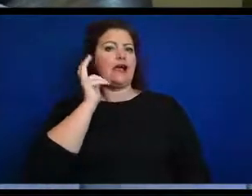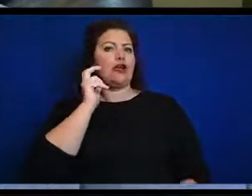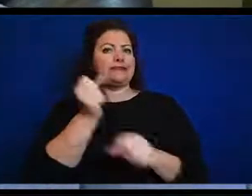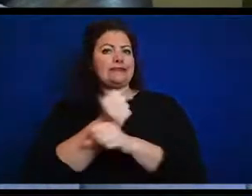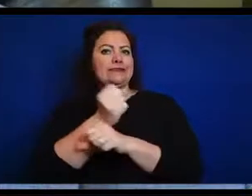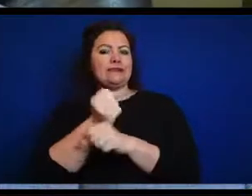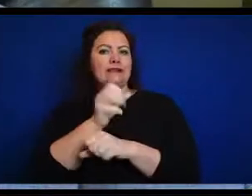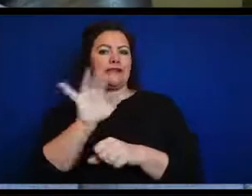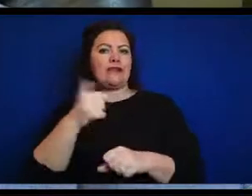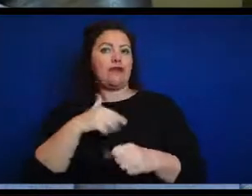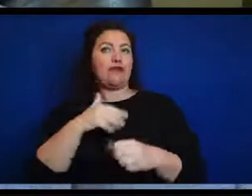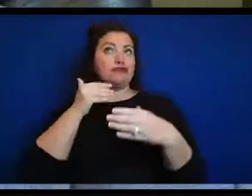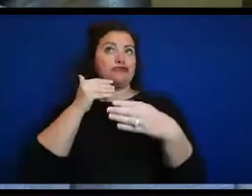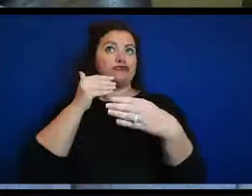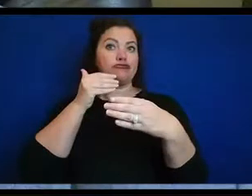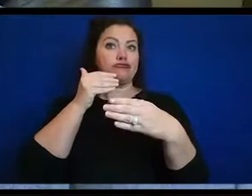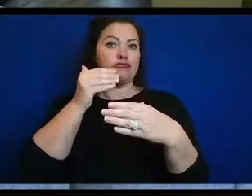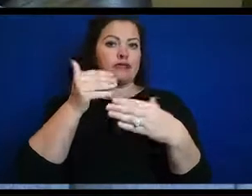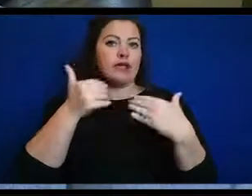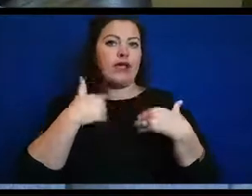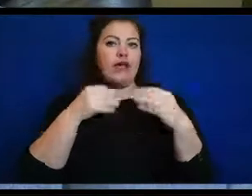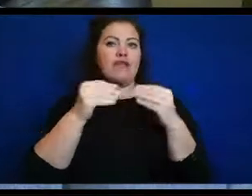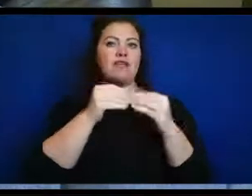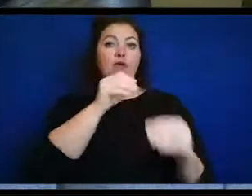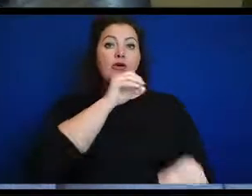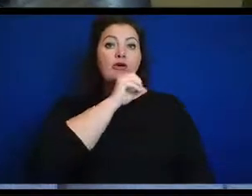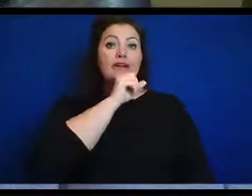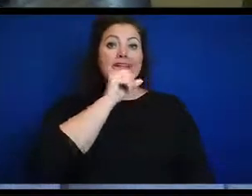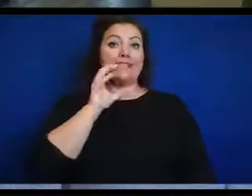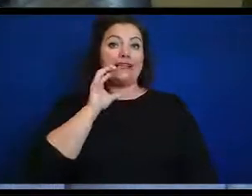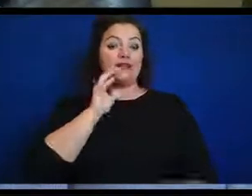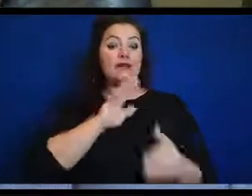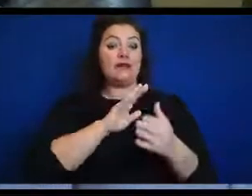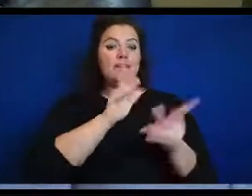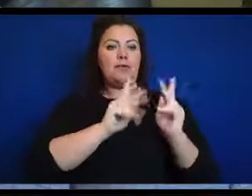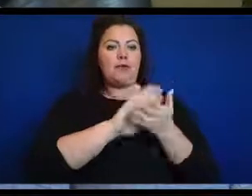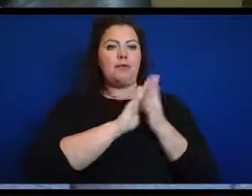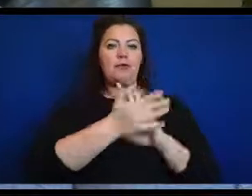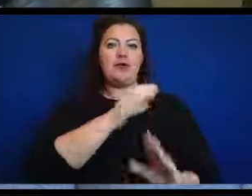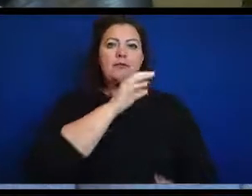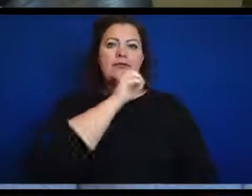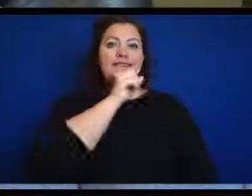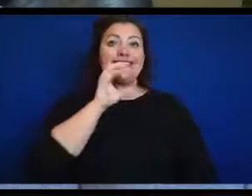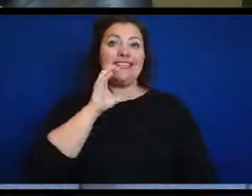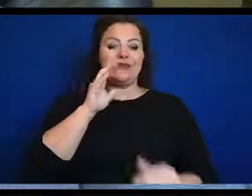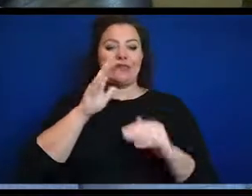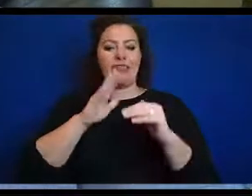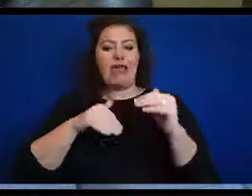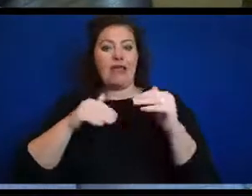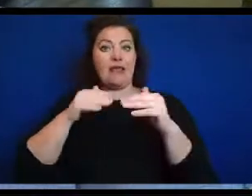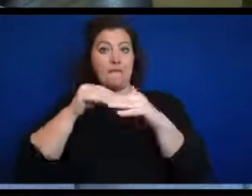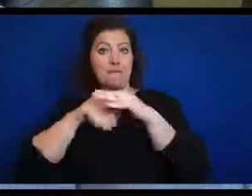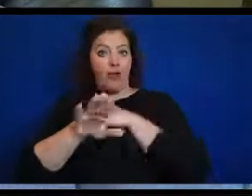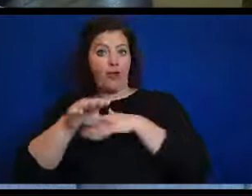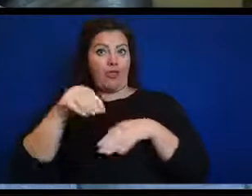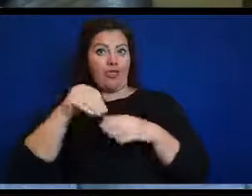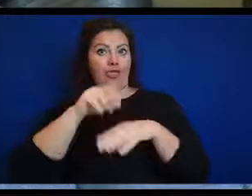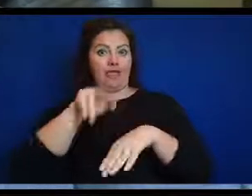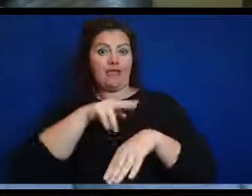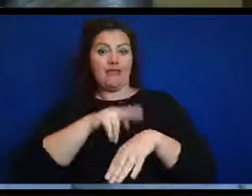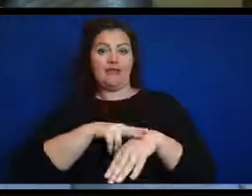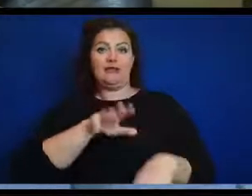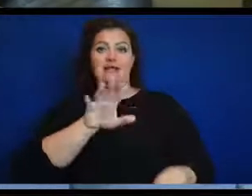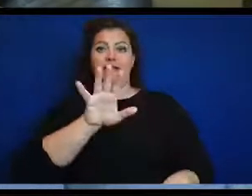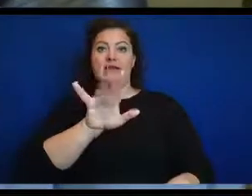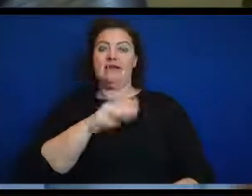of having more seniors than people becoming seniors than we have births in our nation. That is a